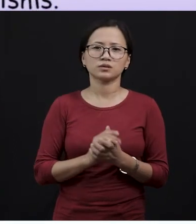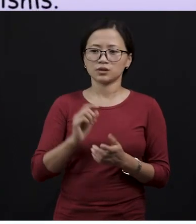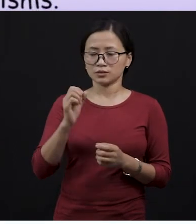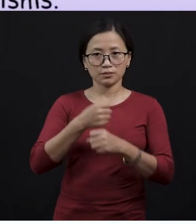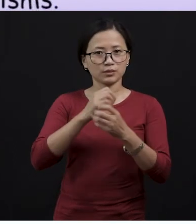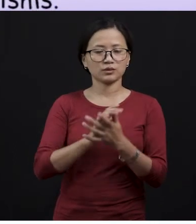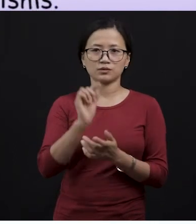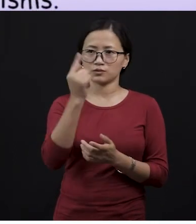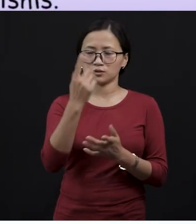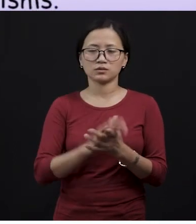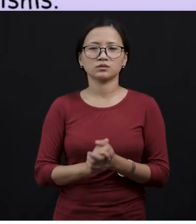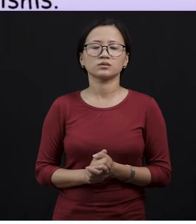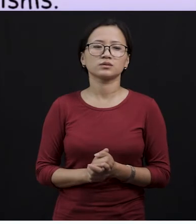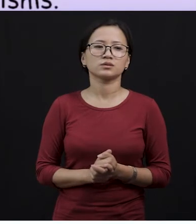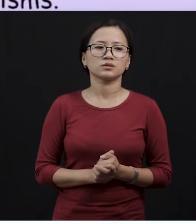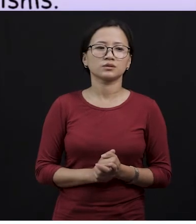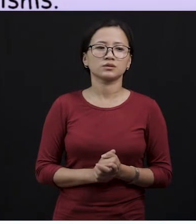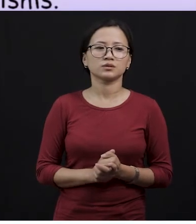cell, only one, are called